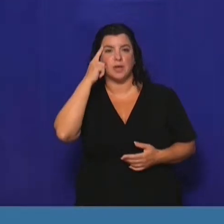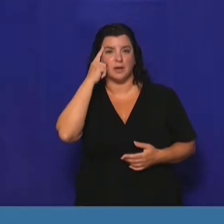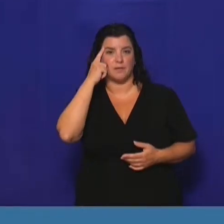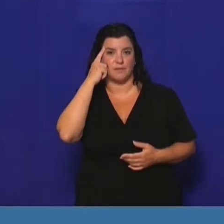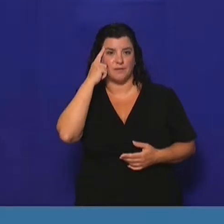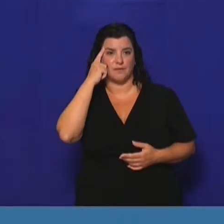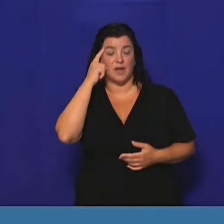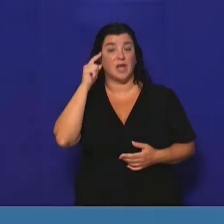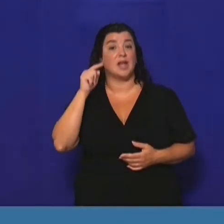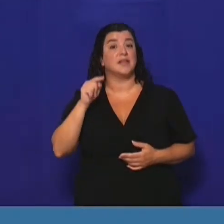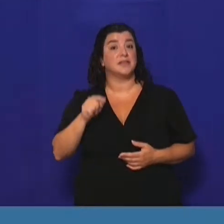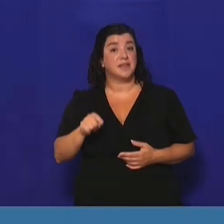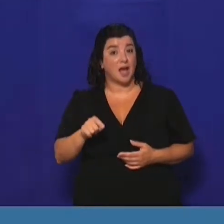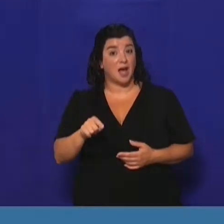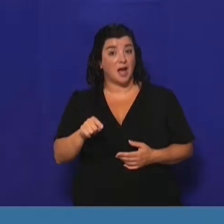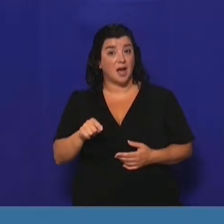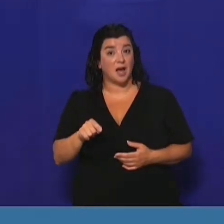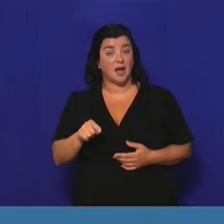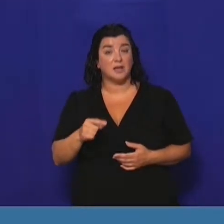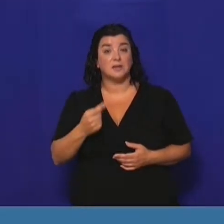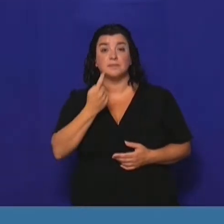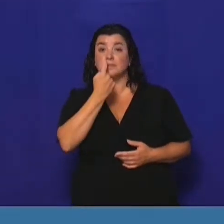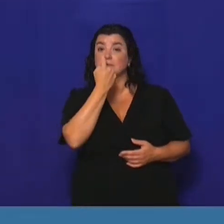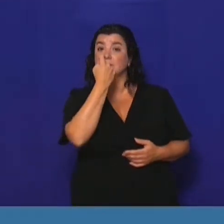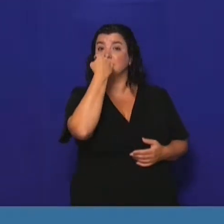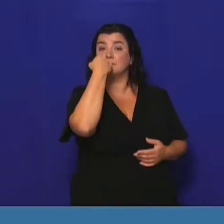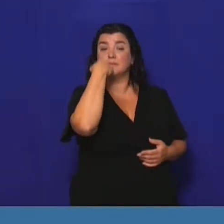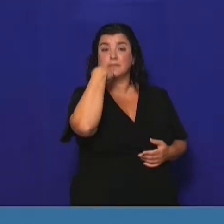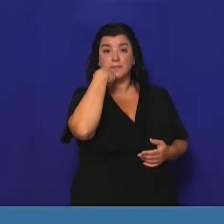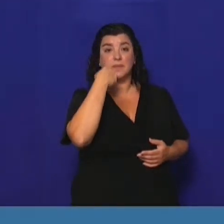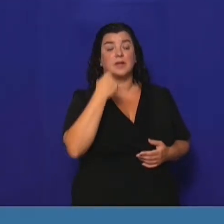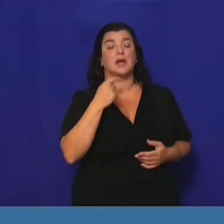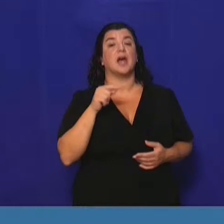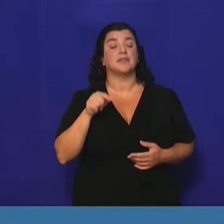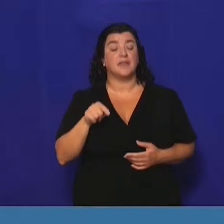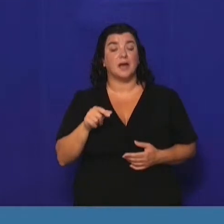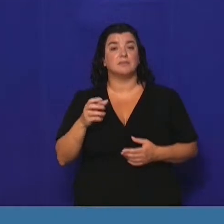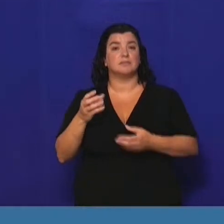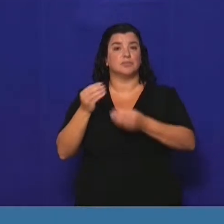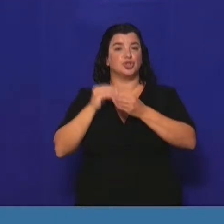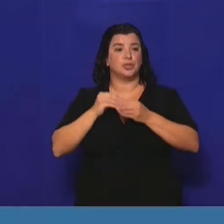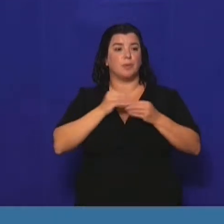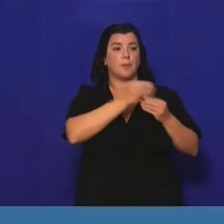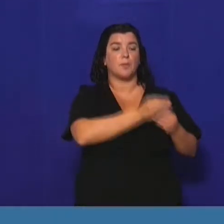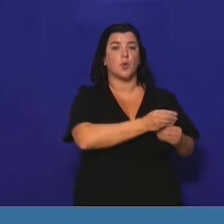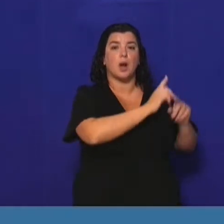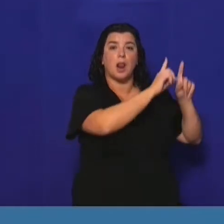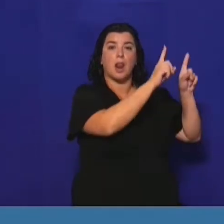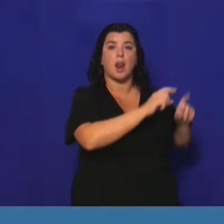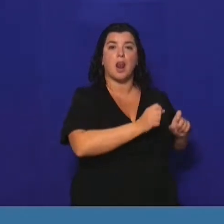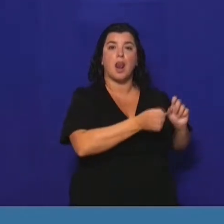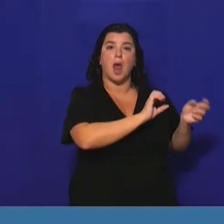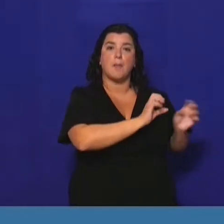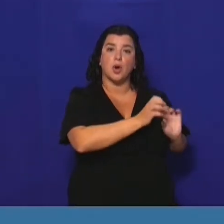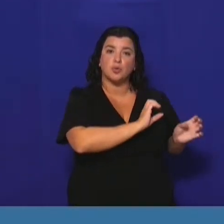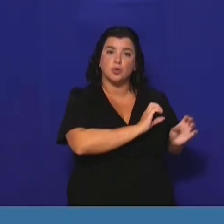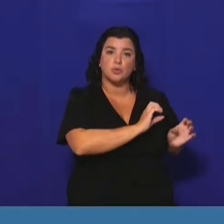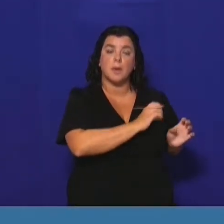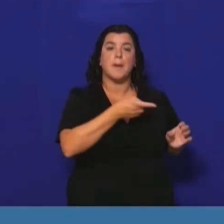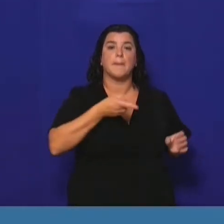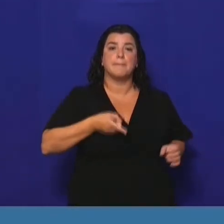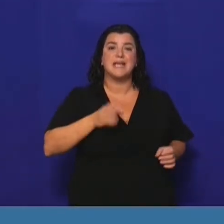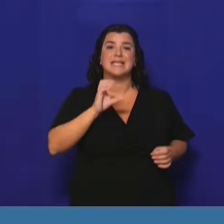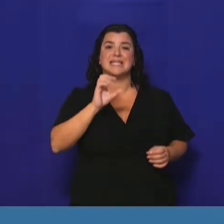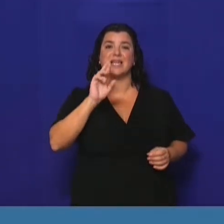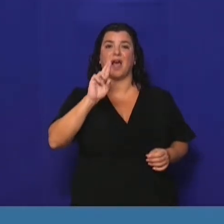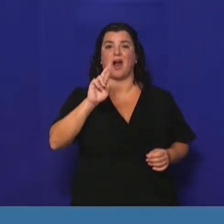il-gold standard jibqa' in-nasopharyngeal swab li jittieħed u mbagħad imur il-laboratorju jinħadem permezz tal-PCR. Dak